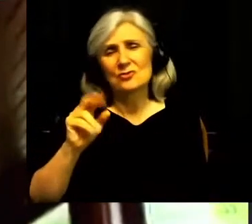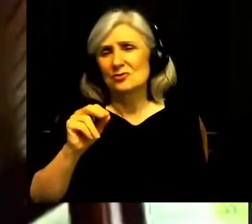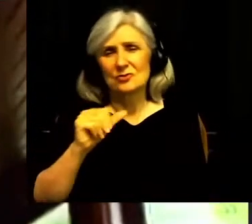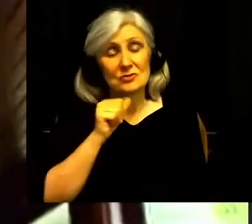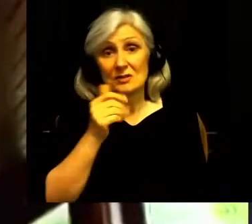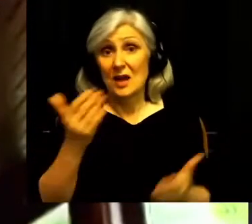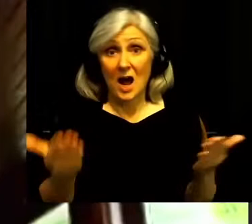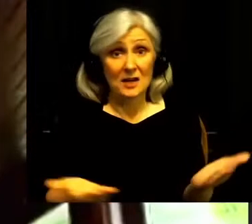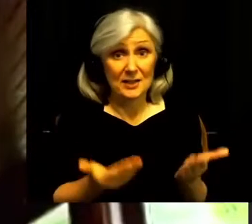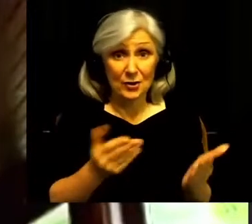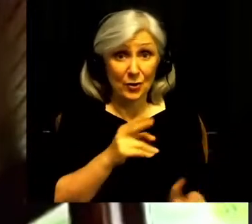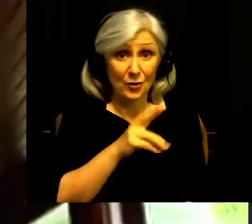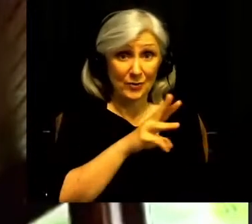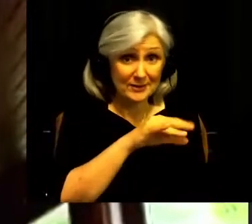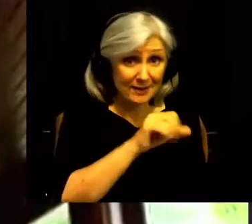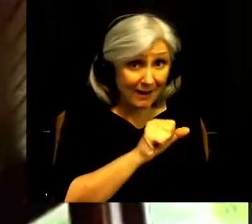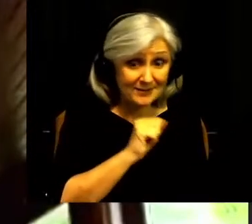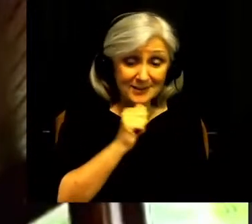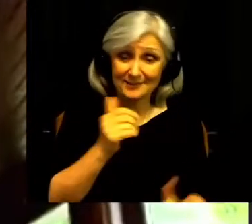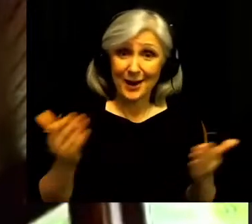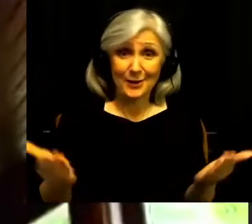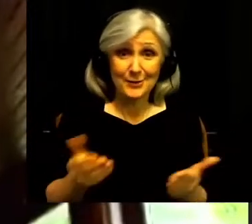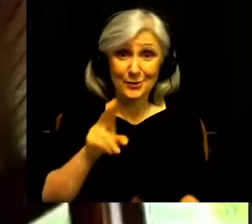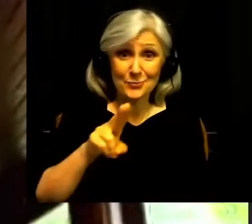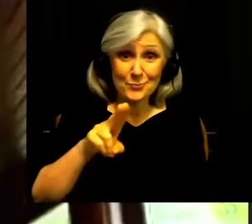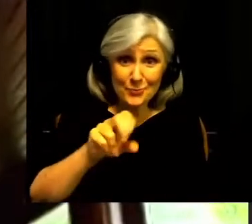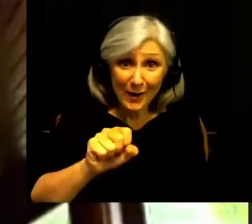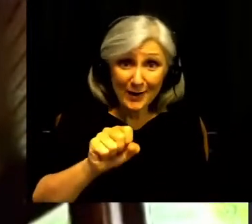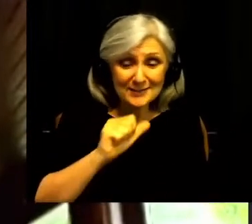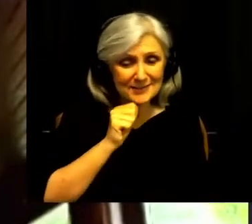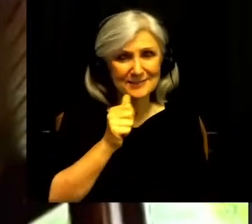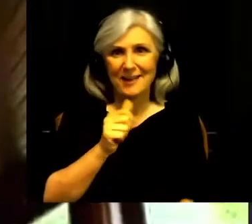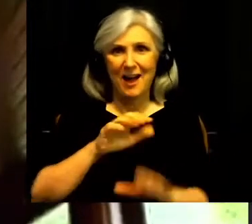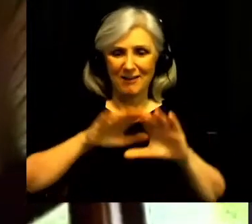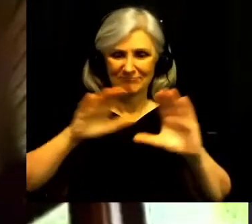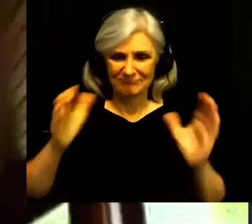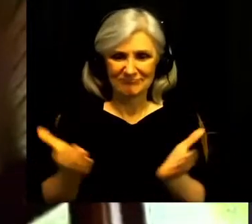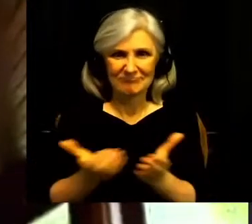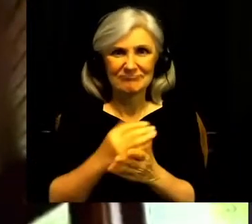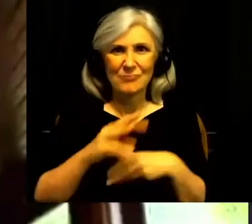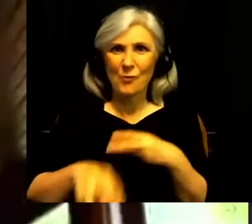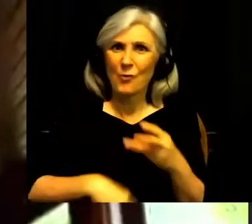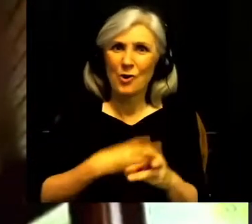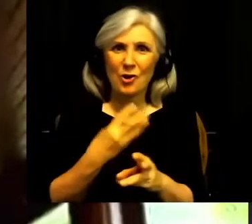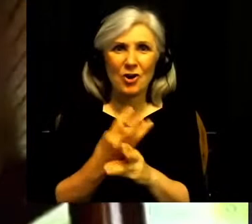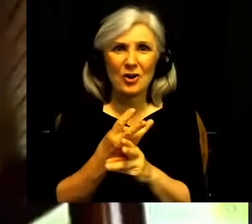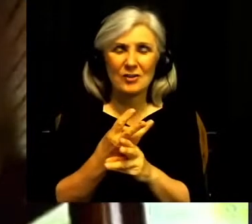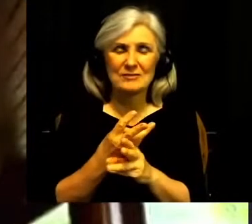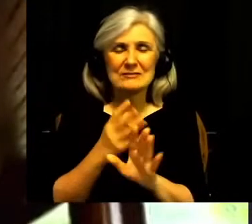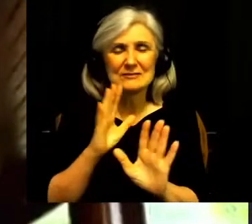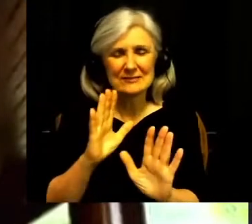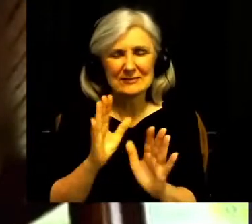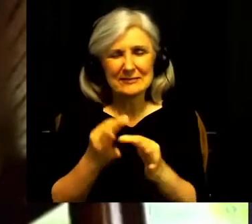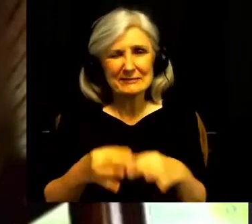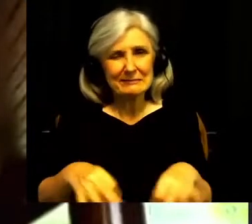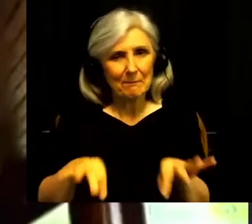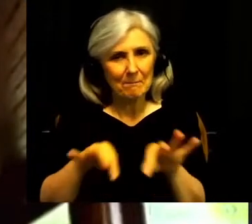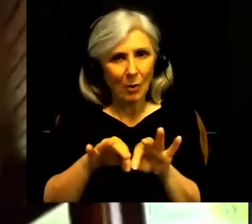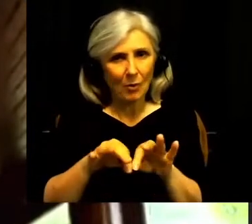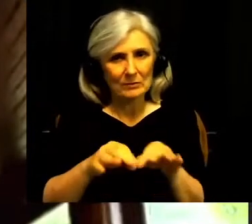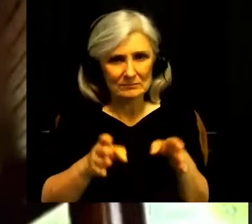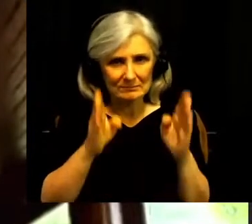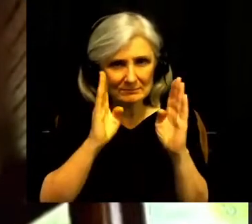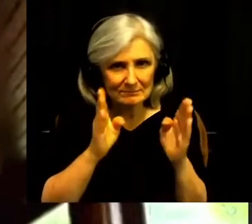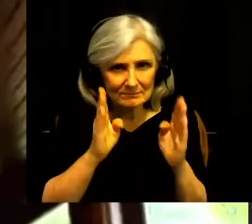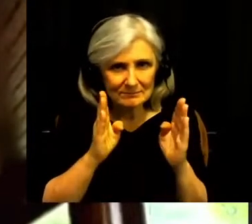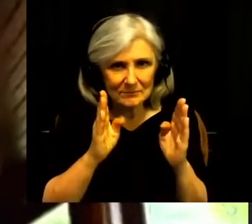other country, and so we should not stop trying. We should not ignore what we've learned or discount the lessons we've learned about